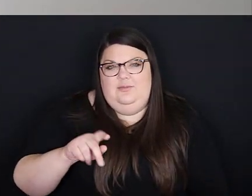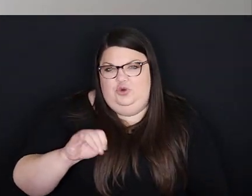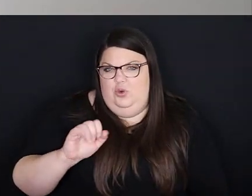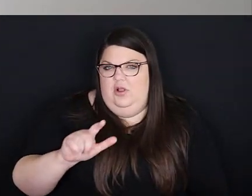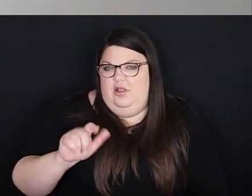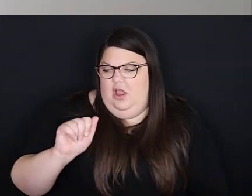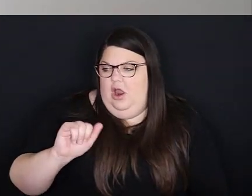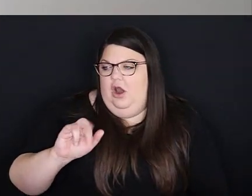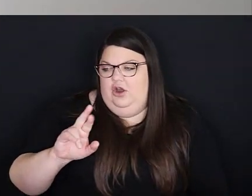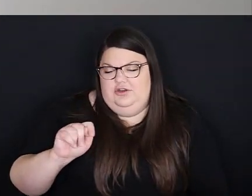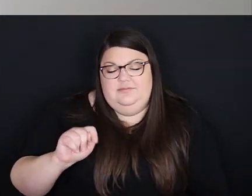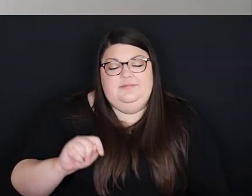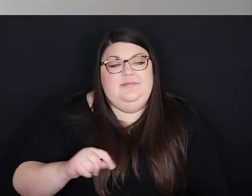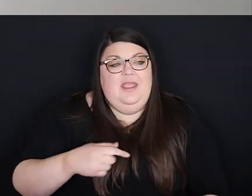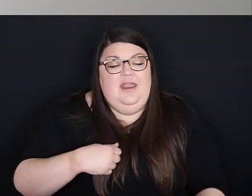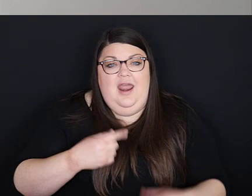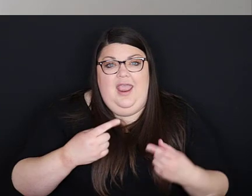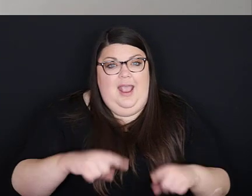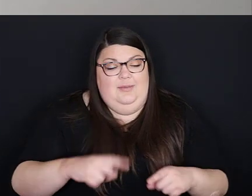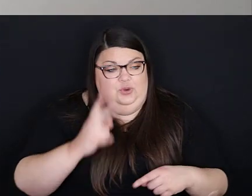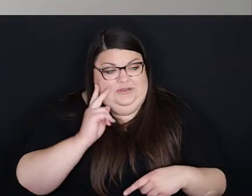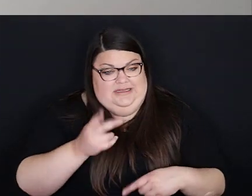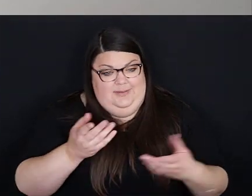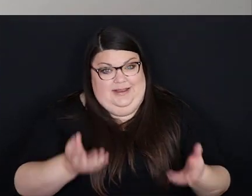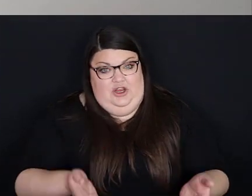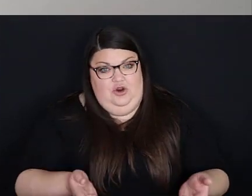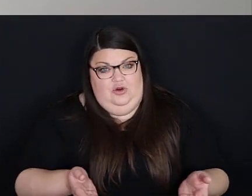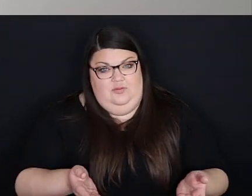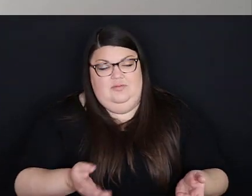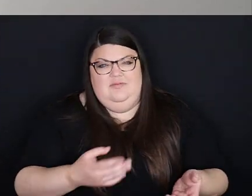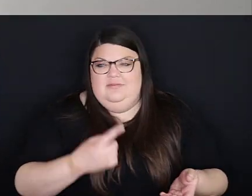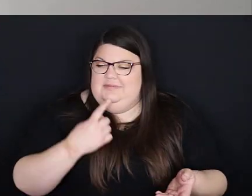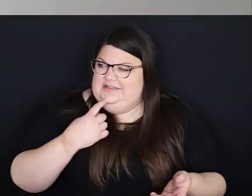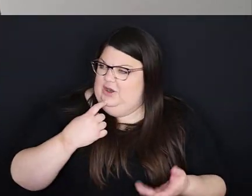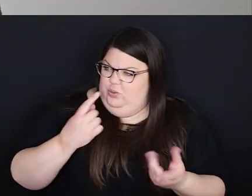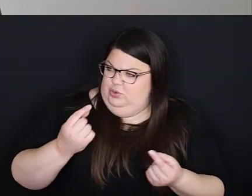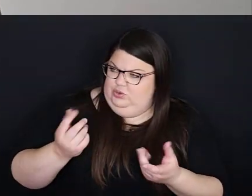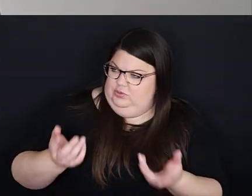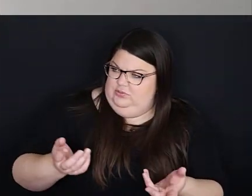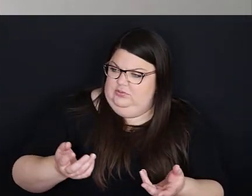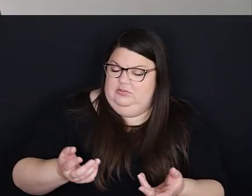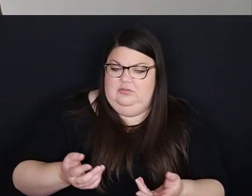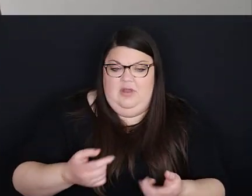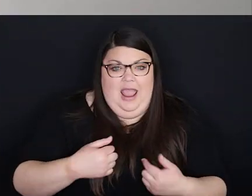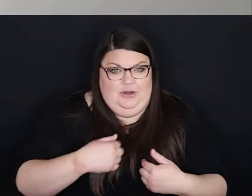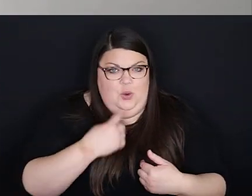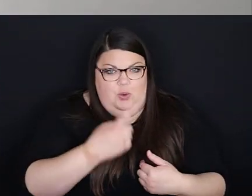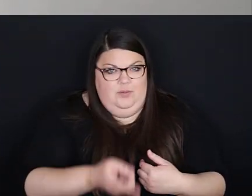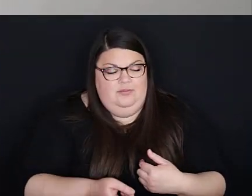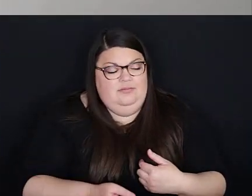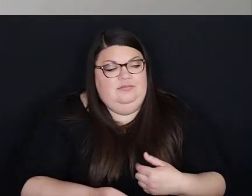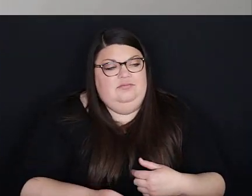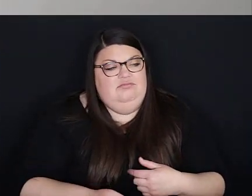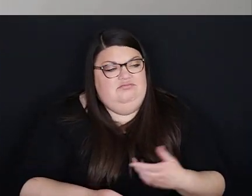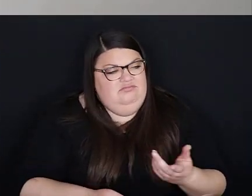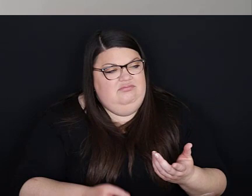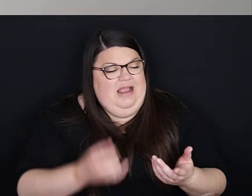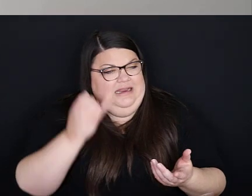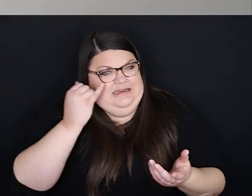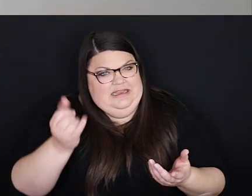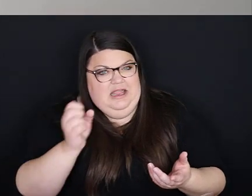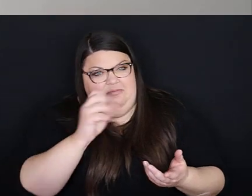Conceptual Art. Right. And I happened to see him here, and he said, what are you doing these days? And I told him I had this